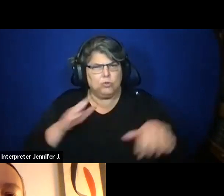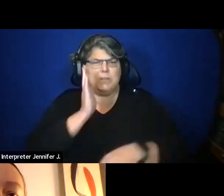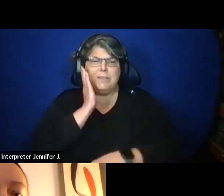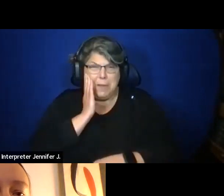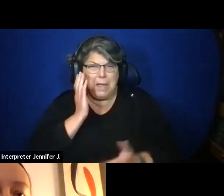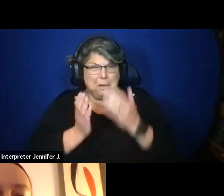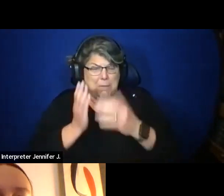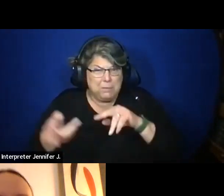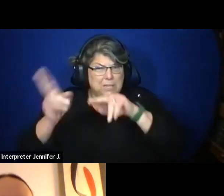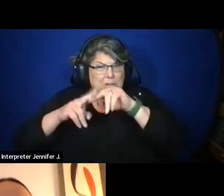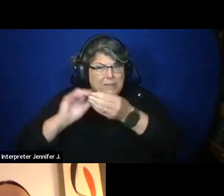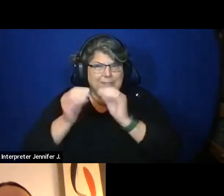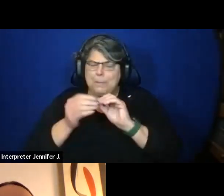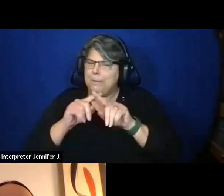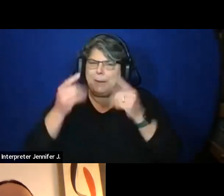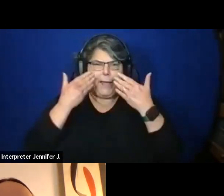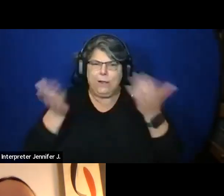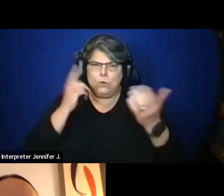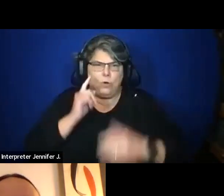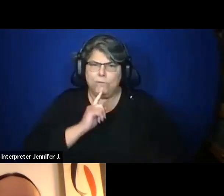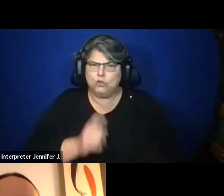don't actually know that.